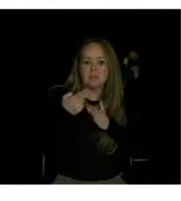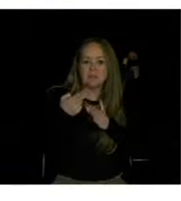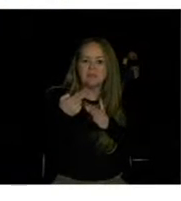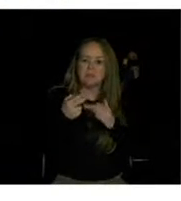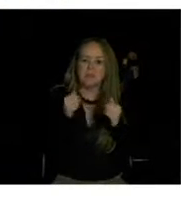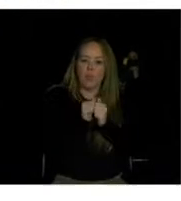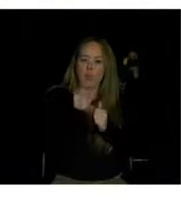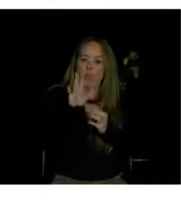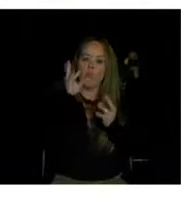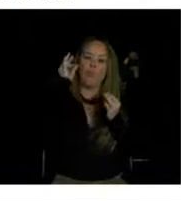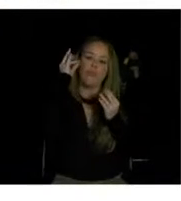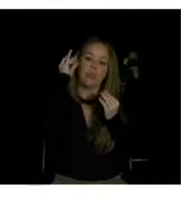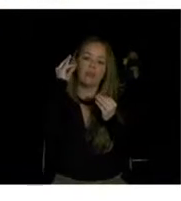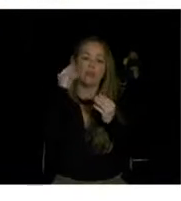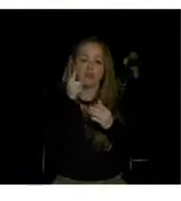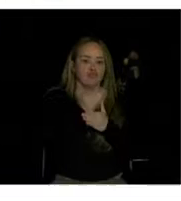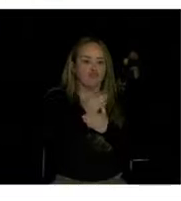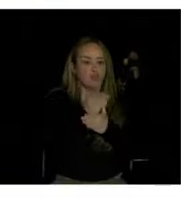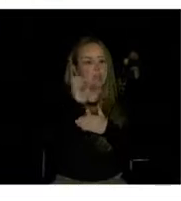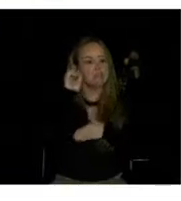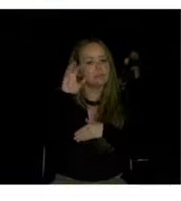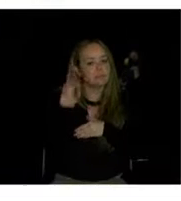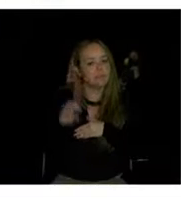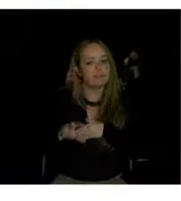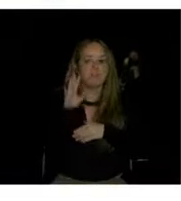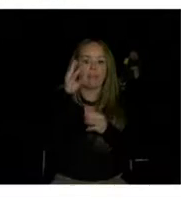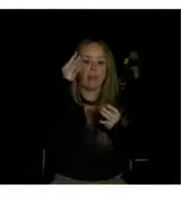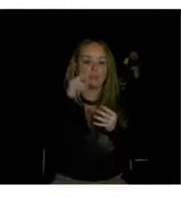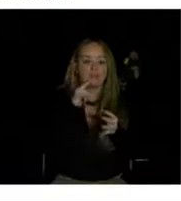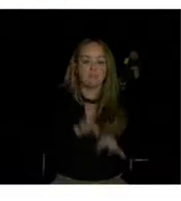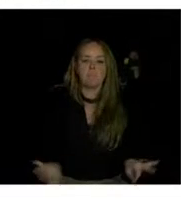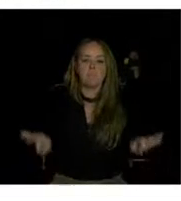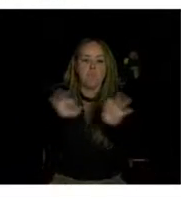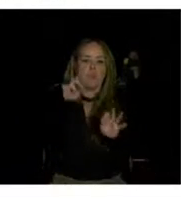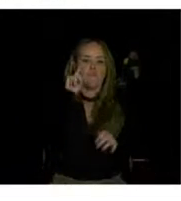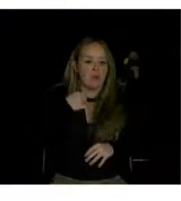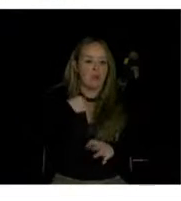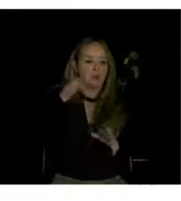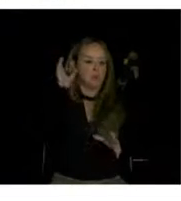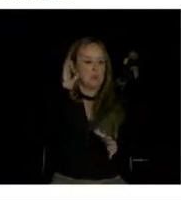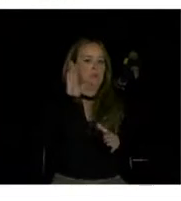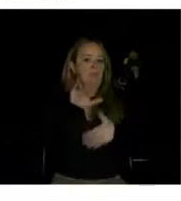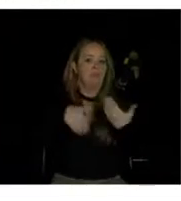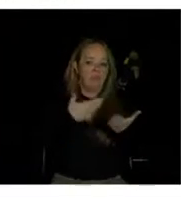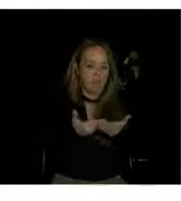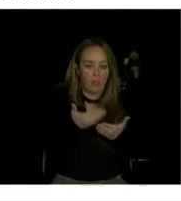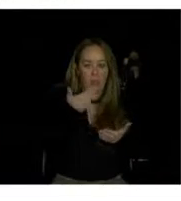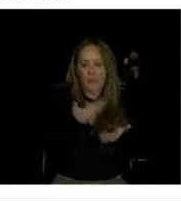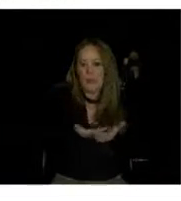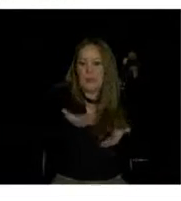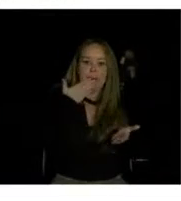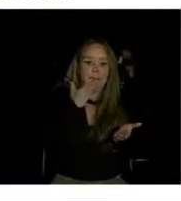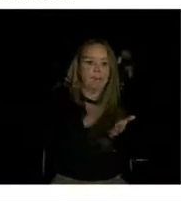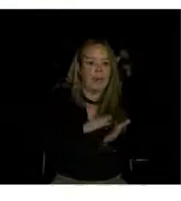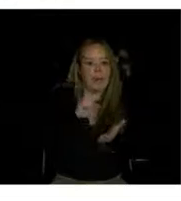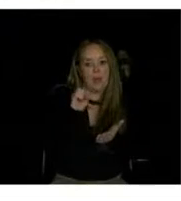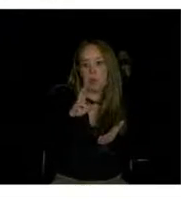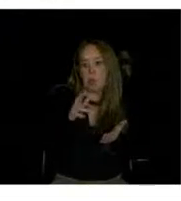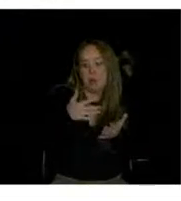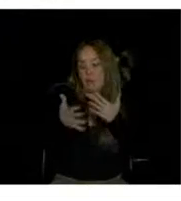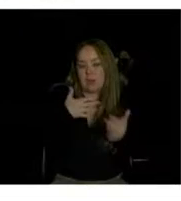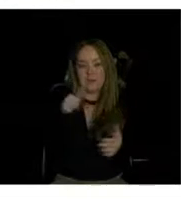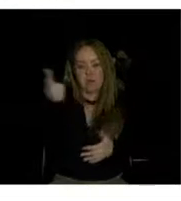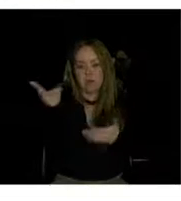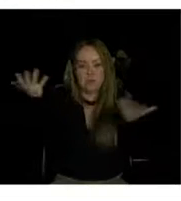with the thoughts that you share. It's important for us to hear it all, good, bad, or otherwise,